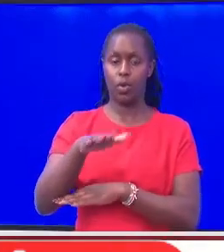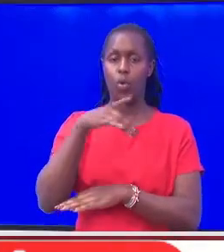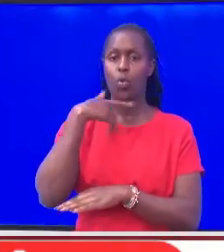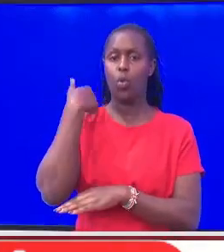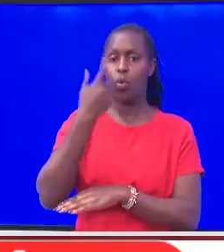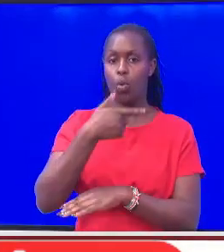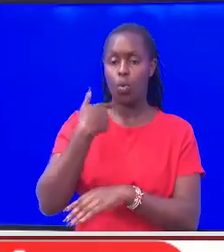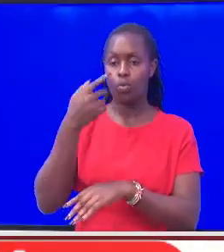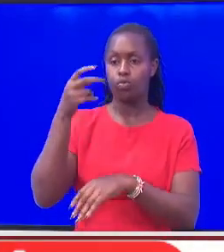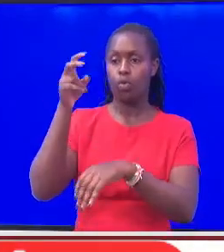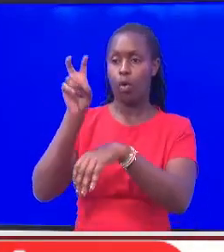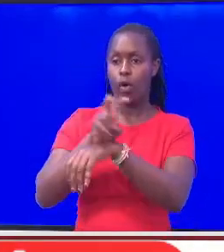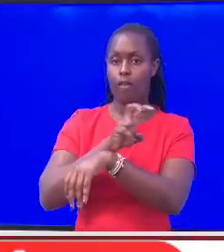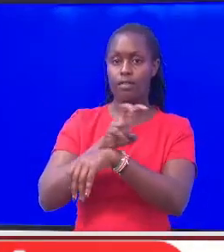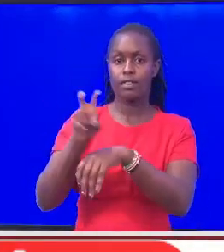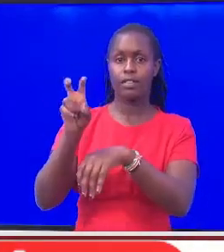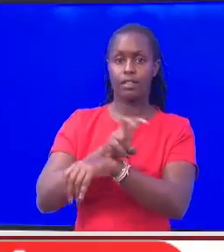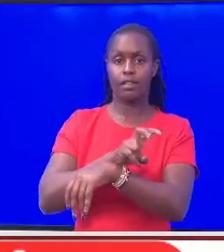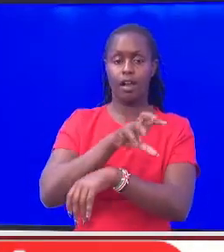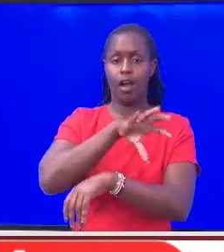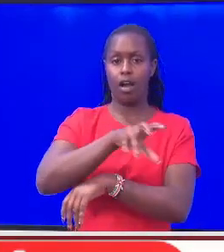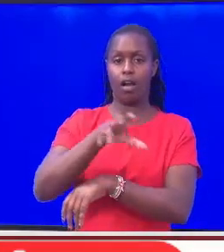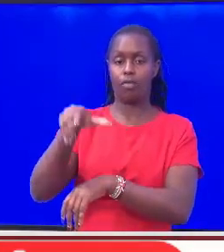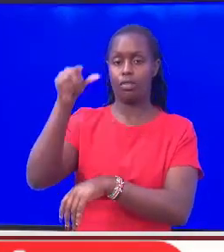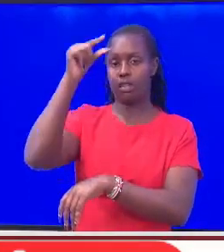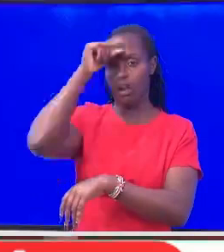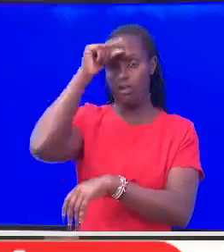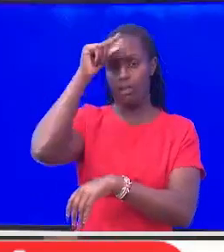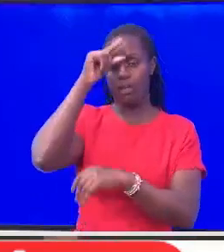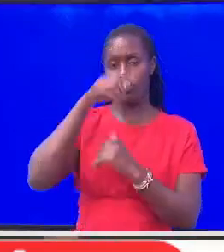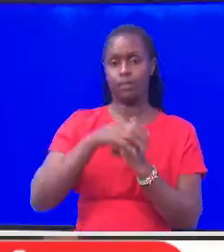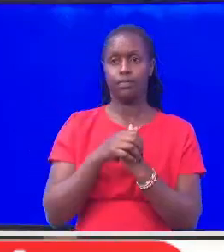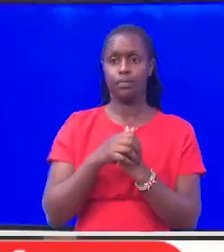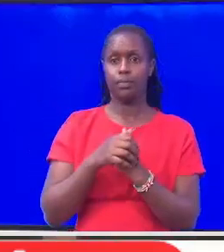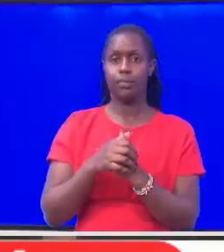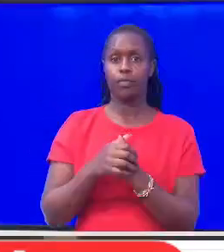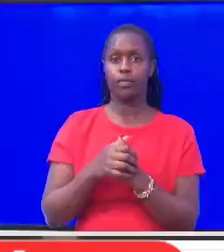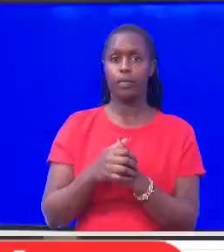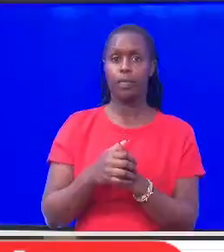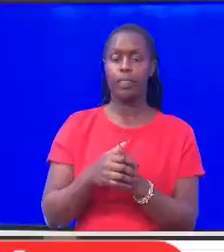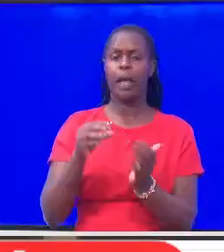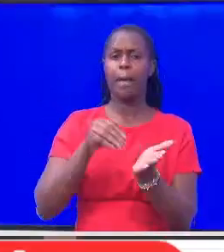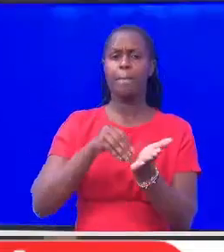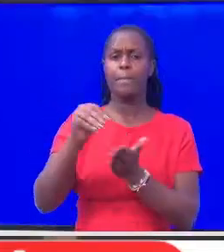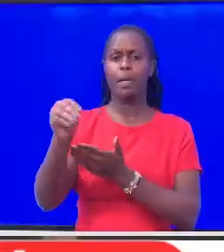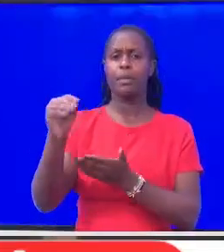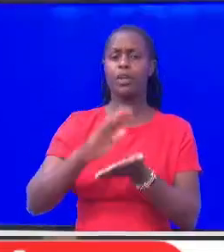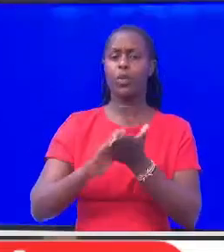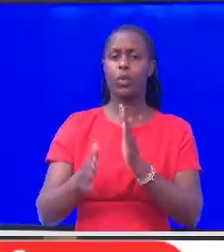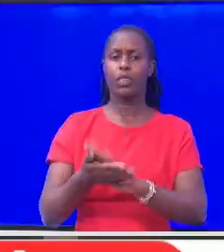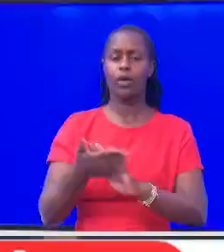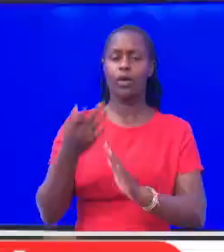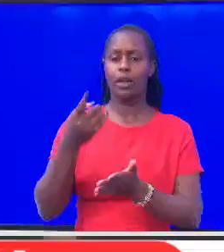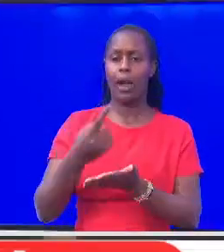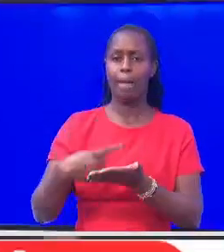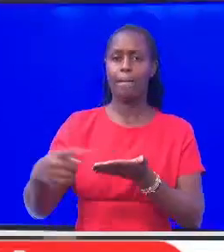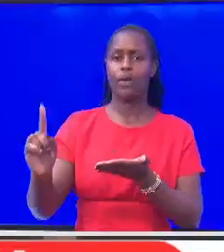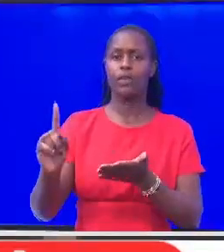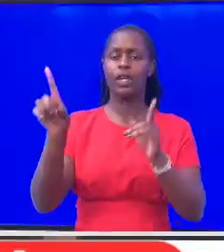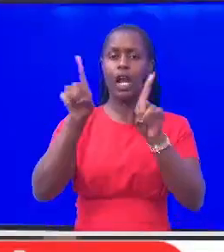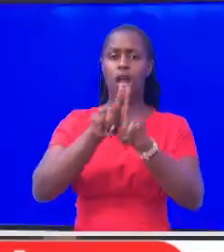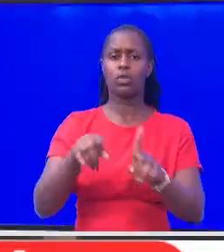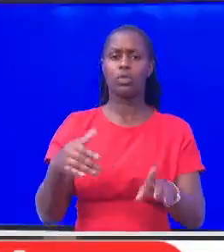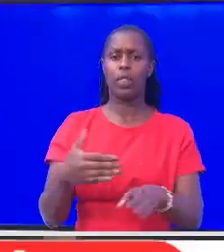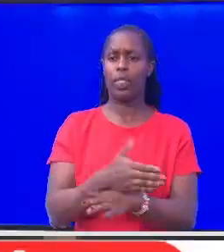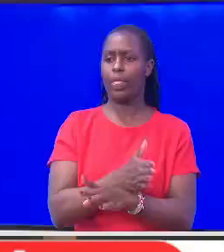who oversight the county governments. Unauthorized payments by counties and manipulation of payment